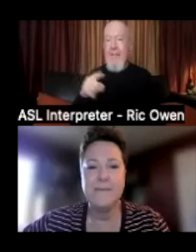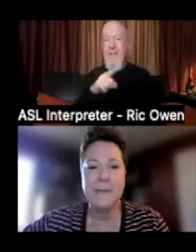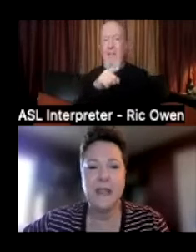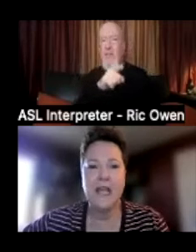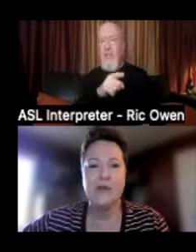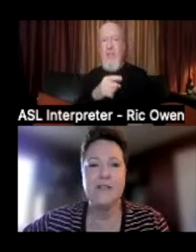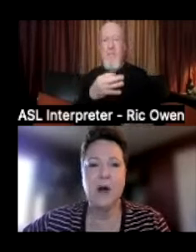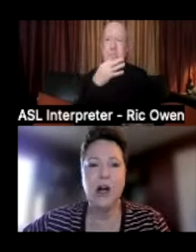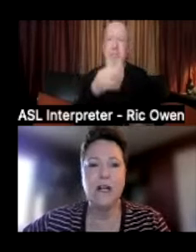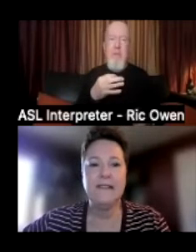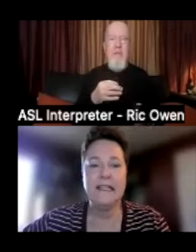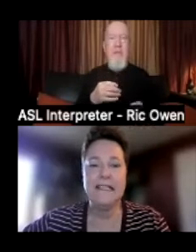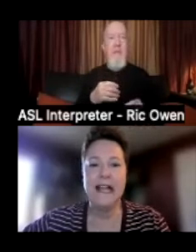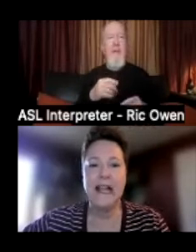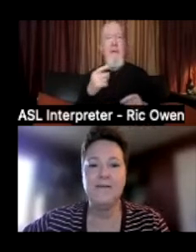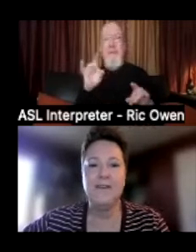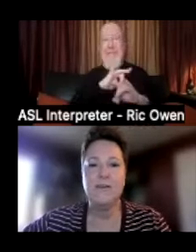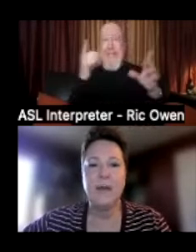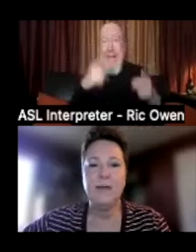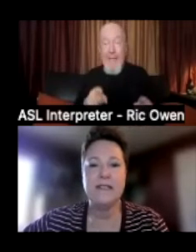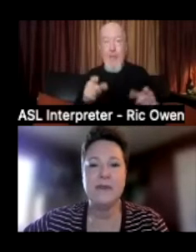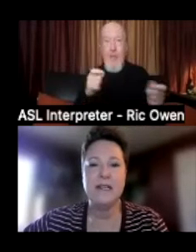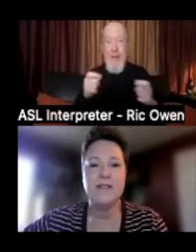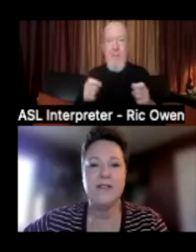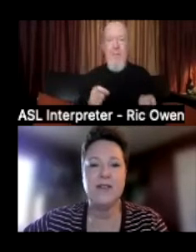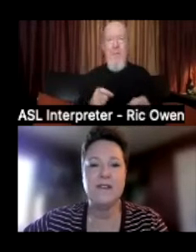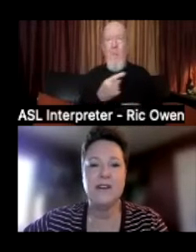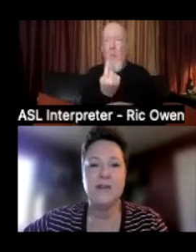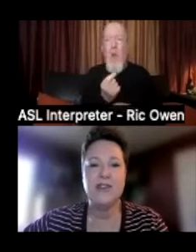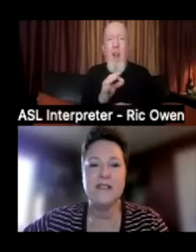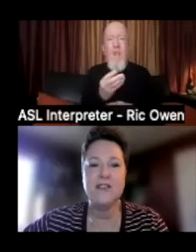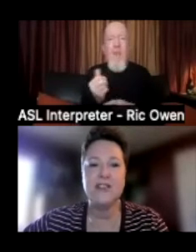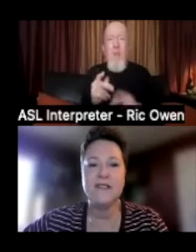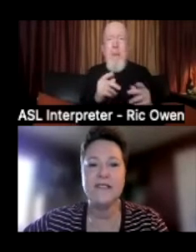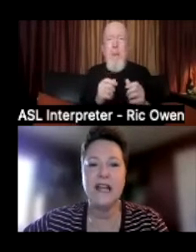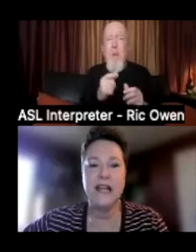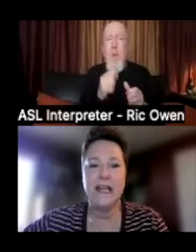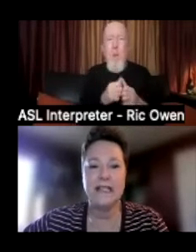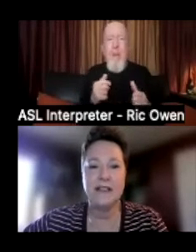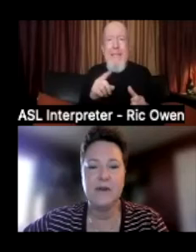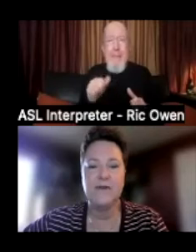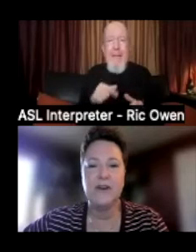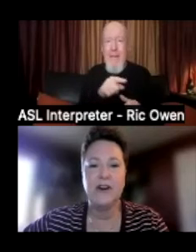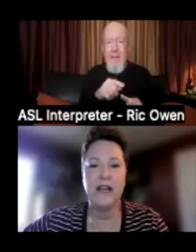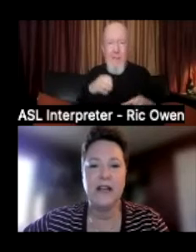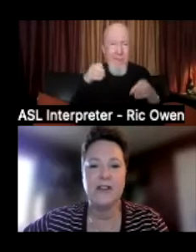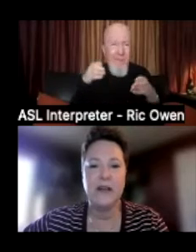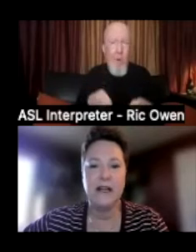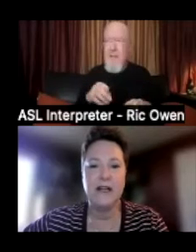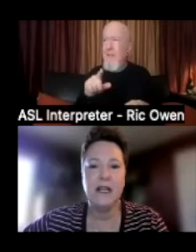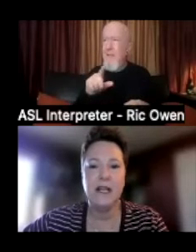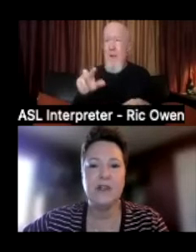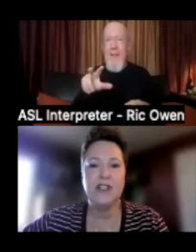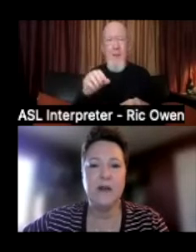management. She was part of less than a handful of people with disabilities who focused on emergency issues decades before Hurricane